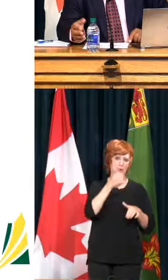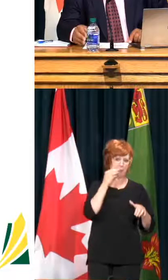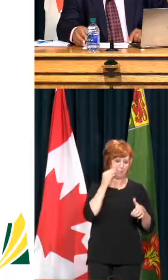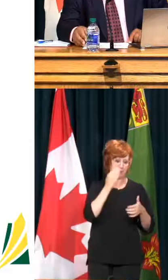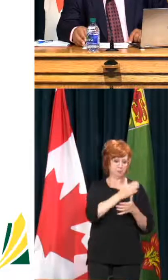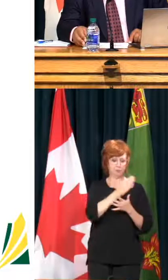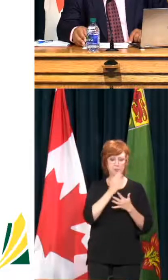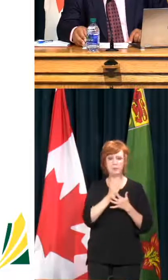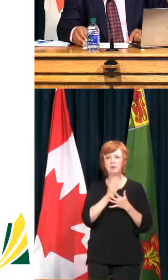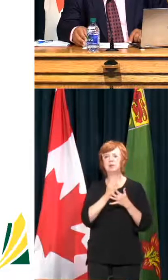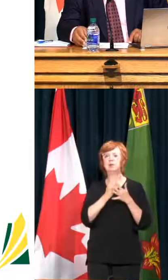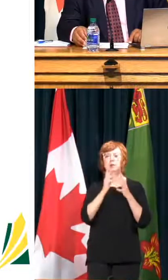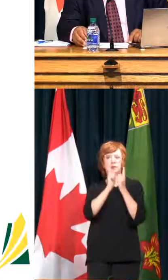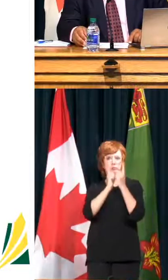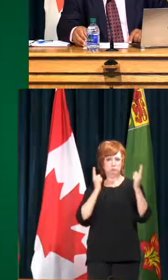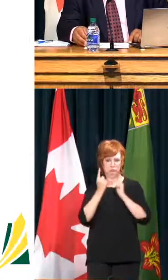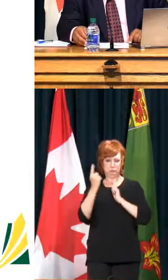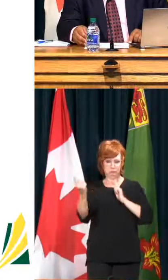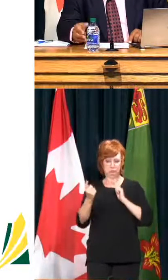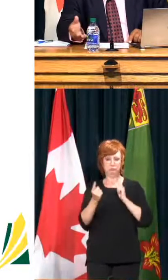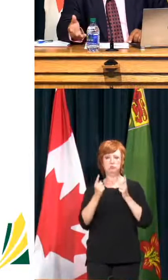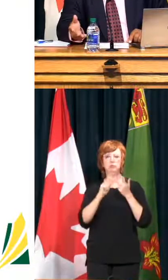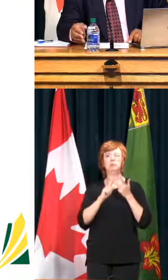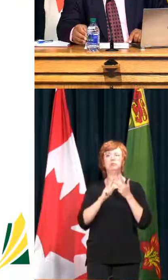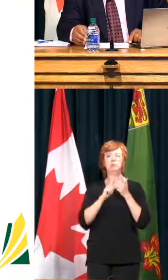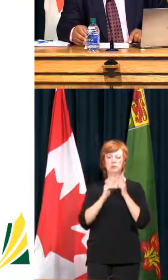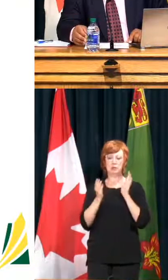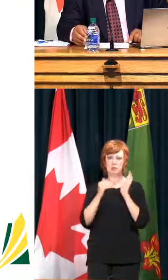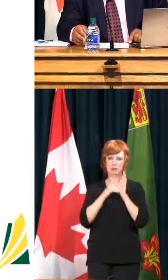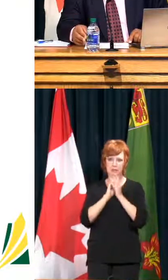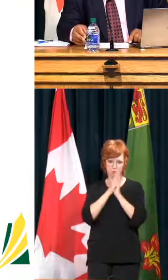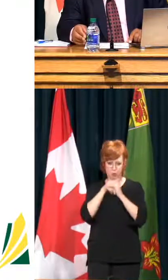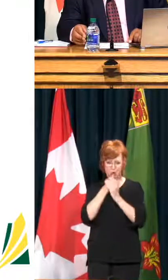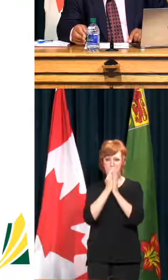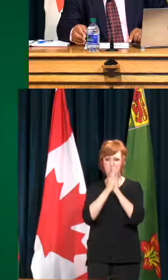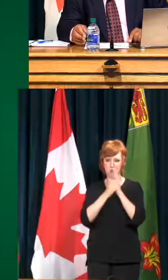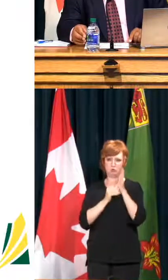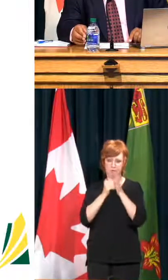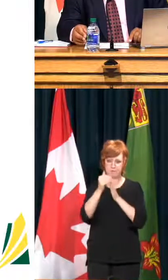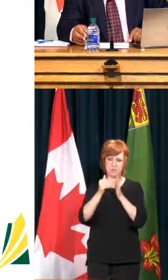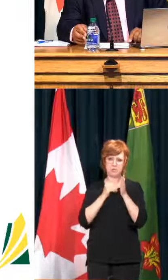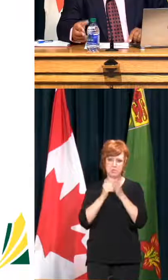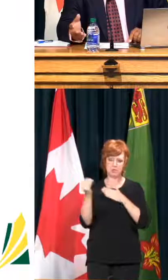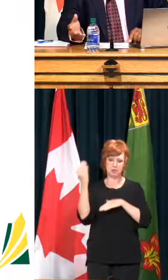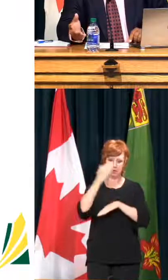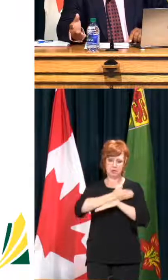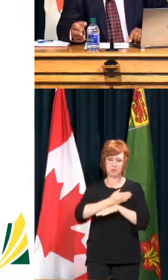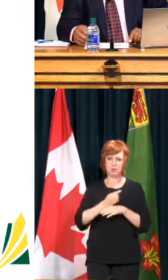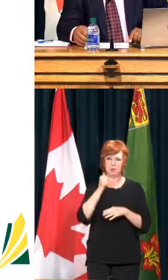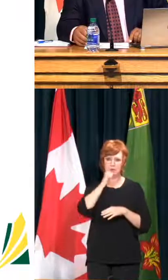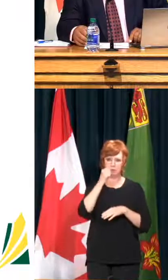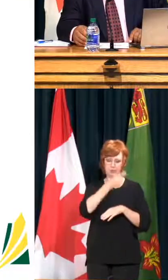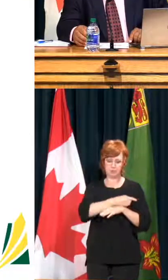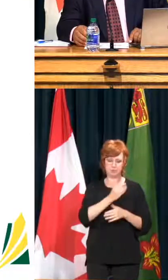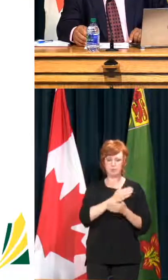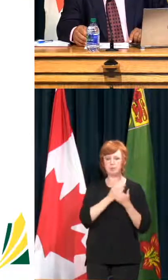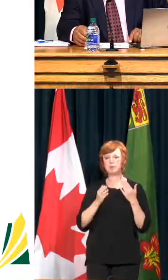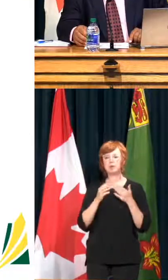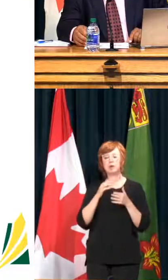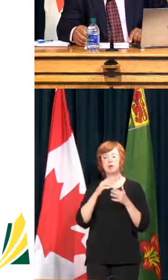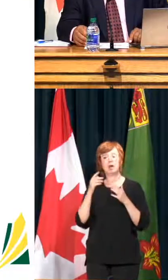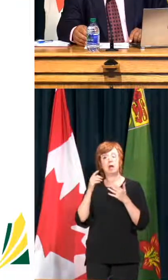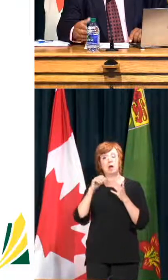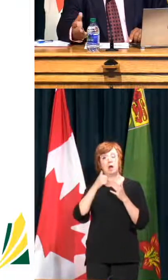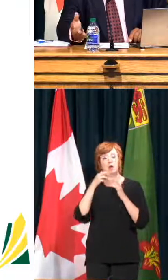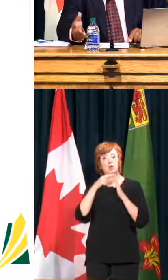and frequent hand washing. There are also specific guidelines for people heading out to our beautiful parks and